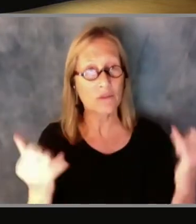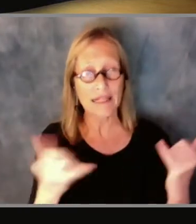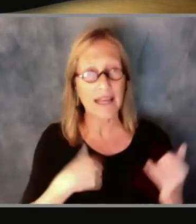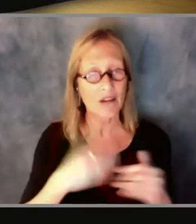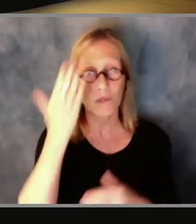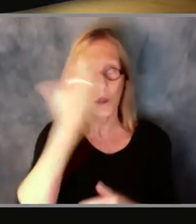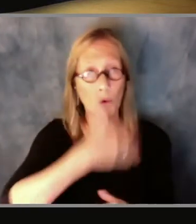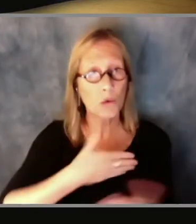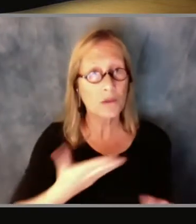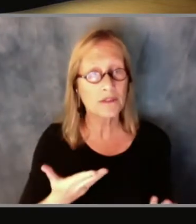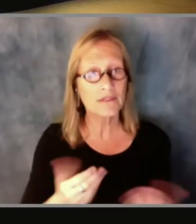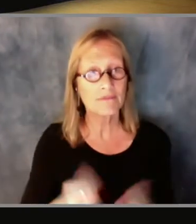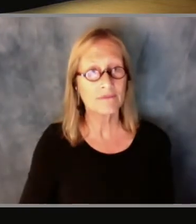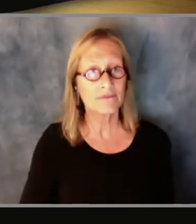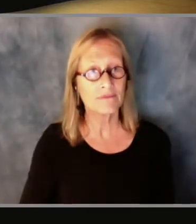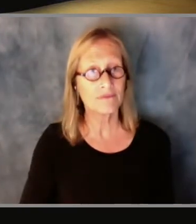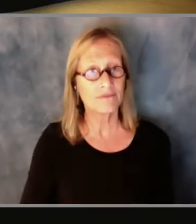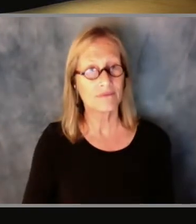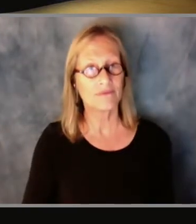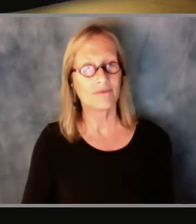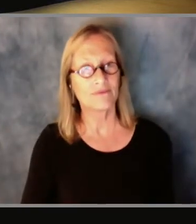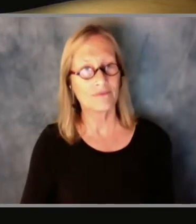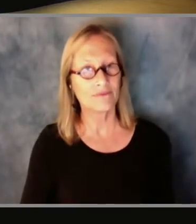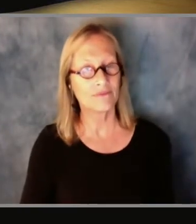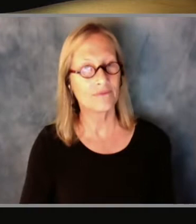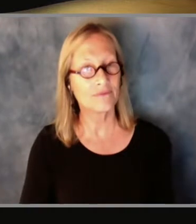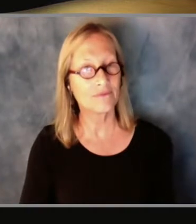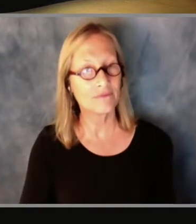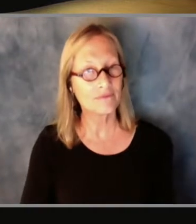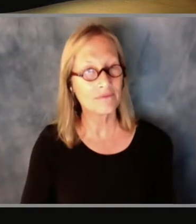I'm going to roll back.